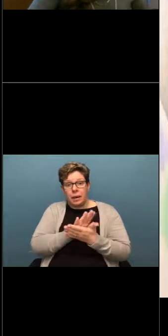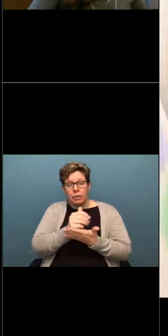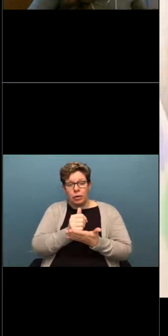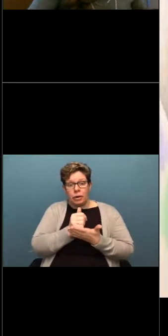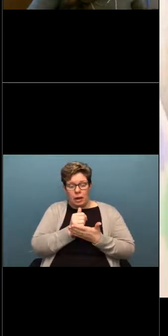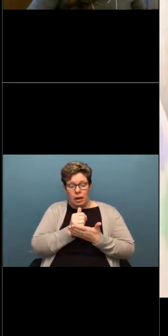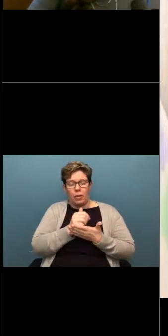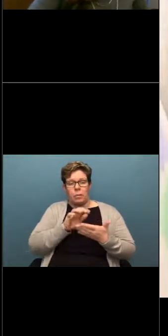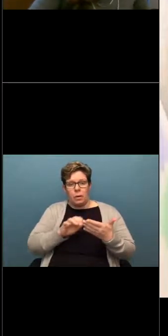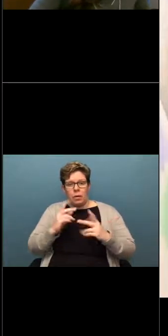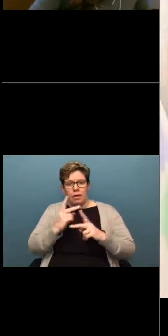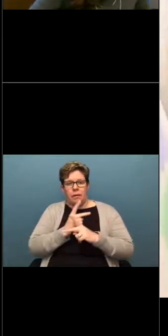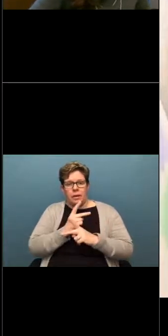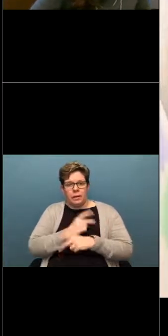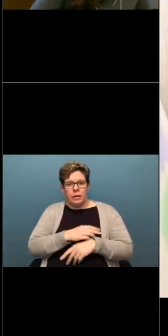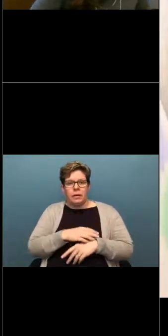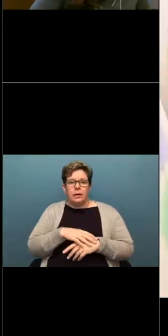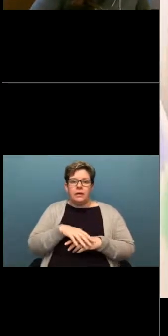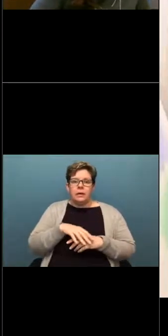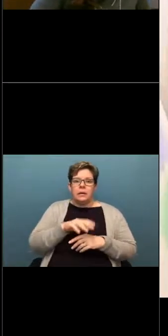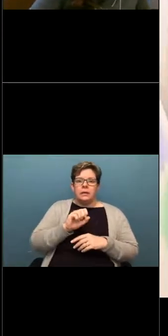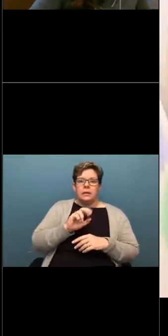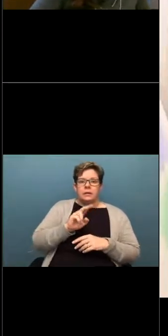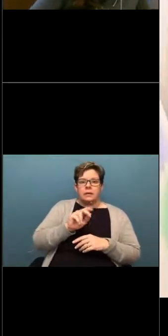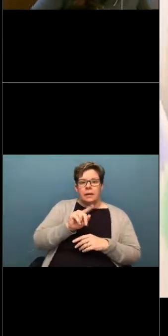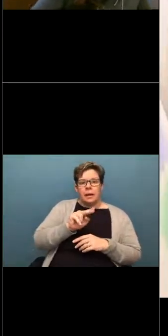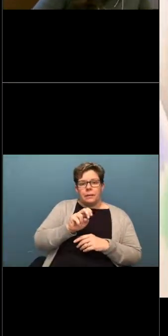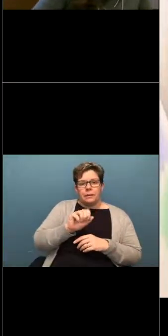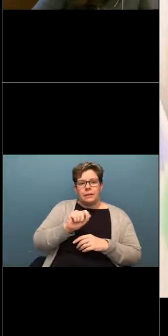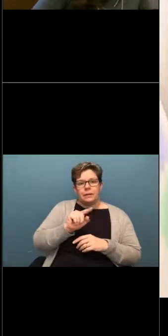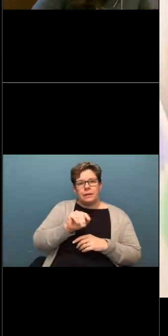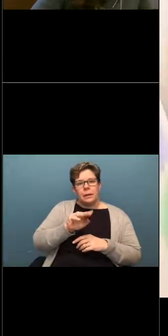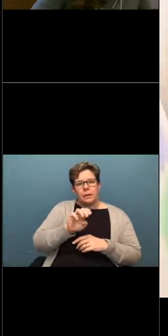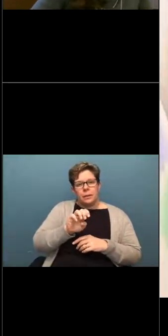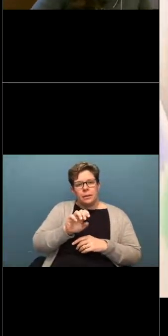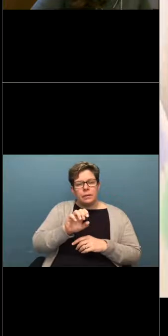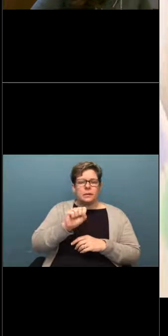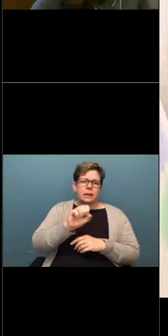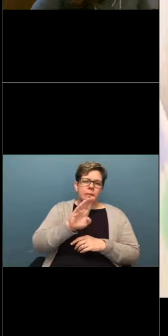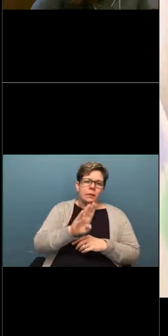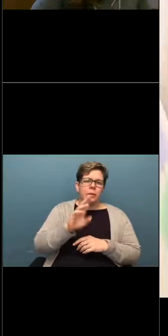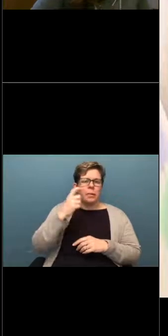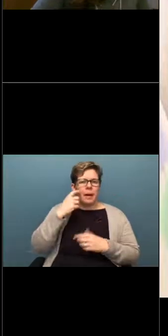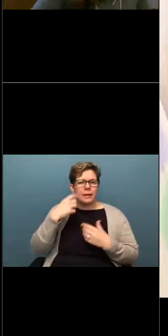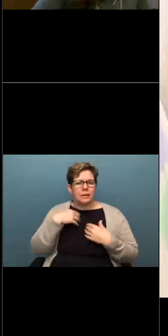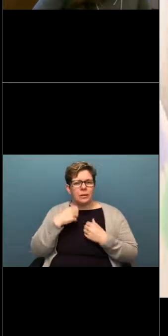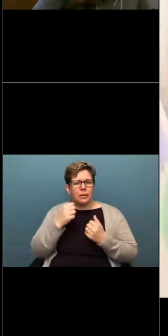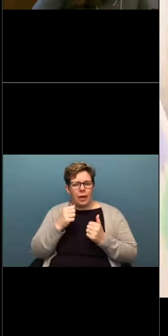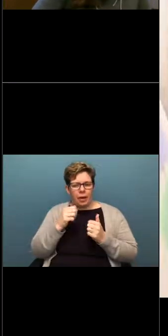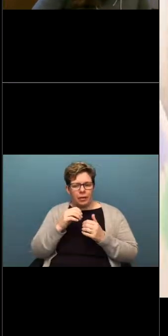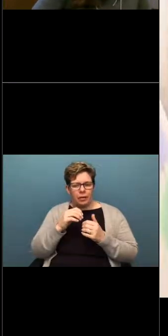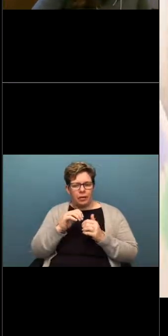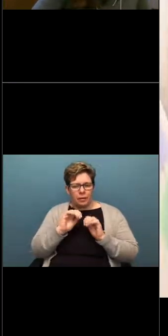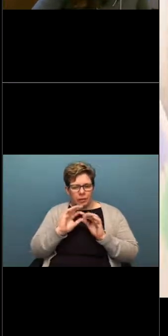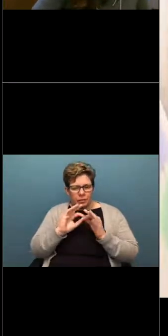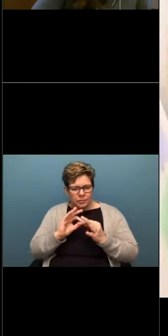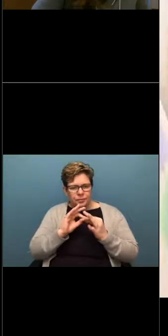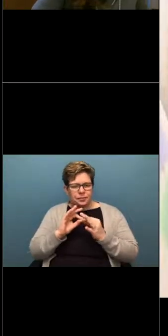and Mental Health Services Administration actually has some really great tools on their website that offer shared decision-making